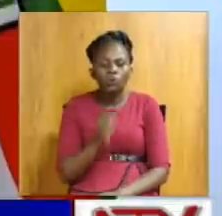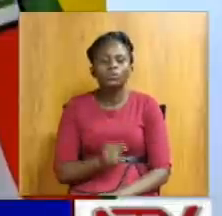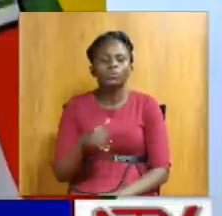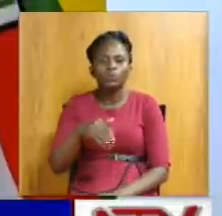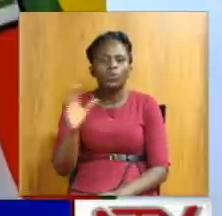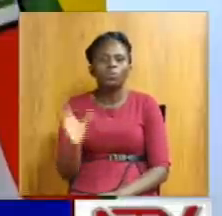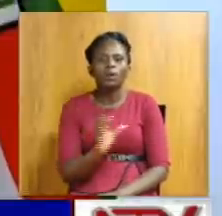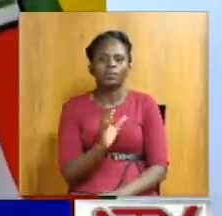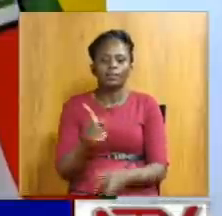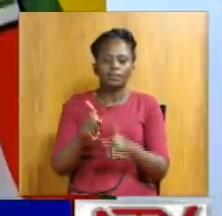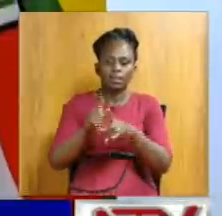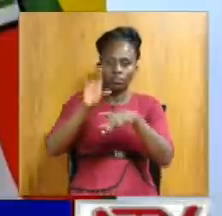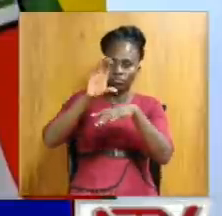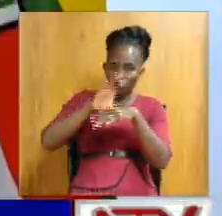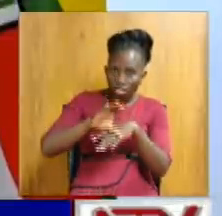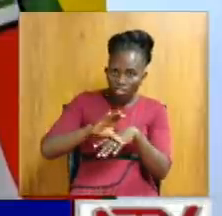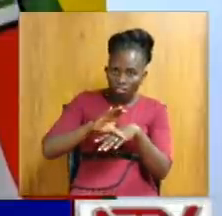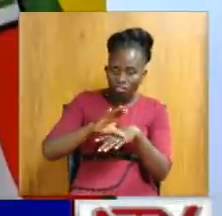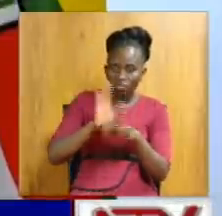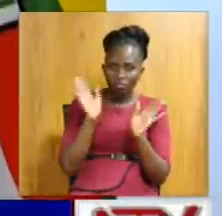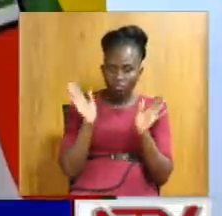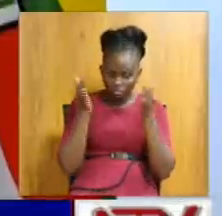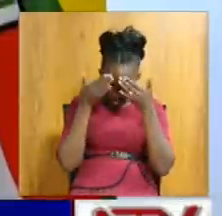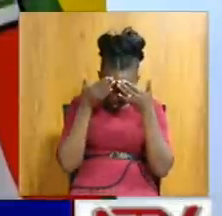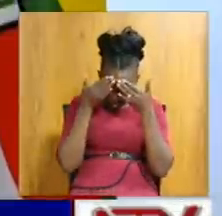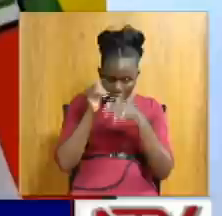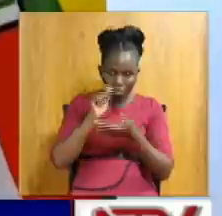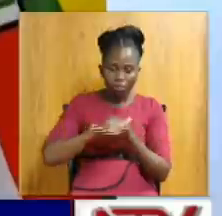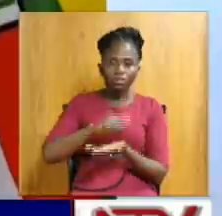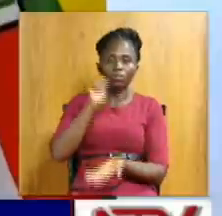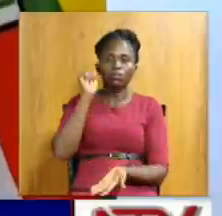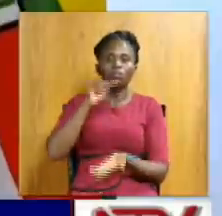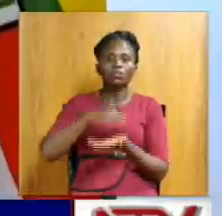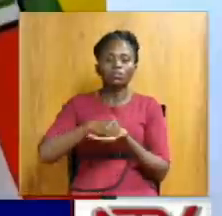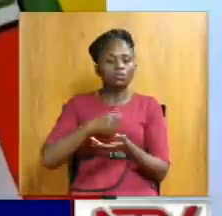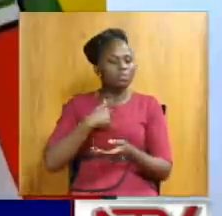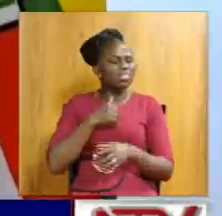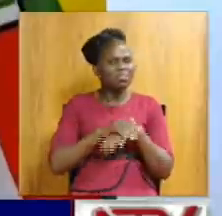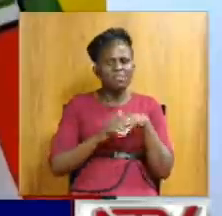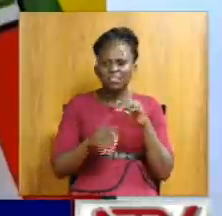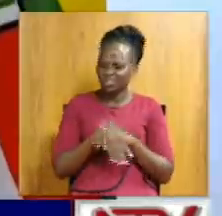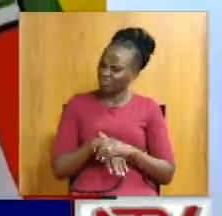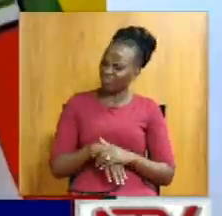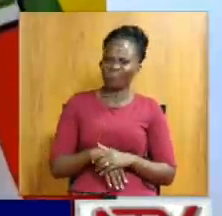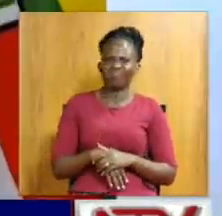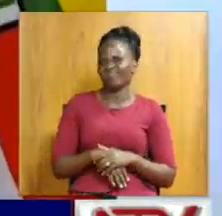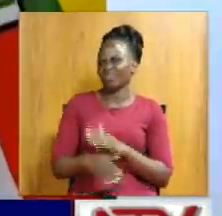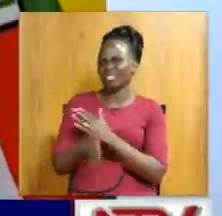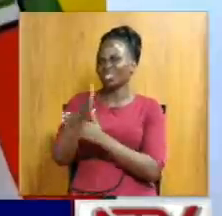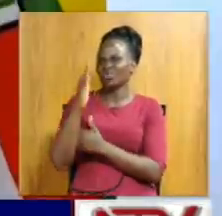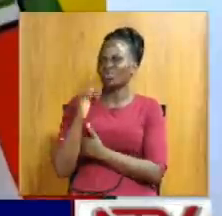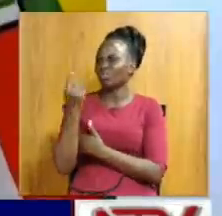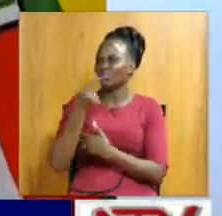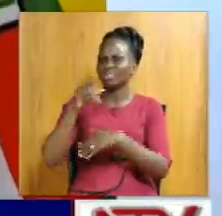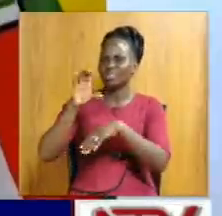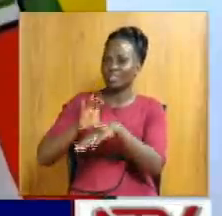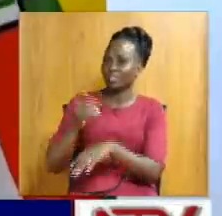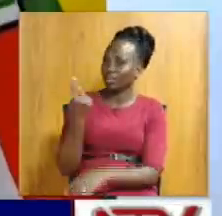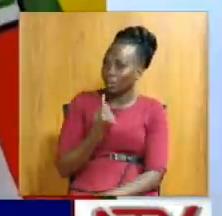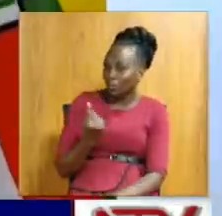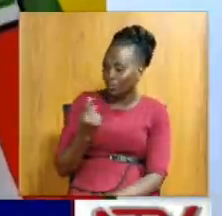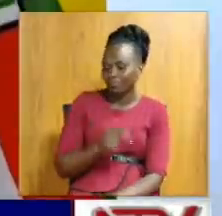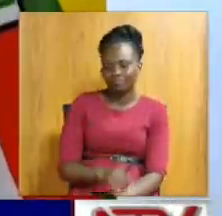Even church and mosque attendances. I have never been convinced that God is only in the churches or